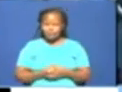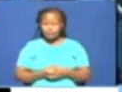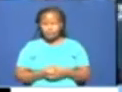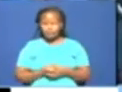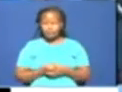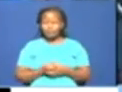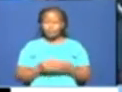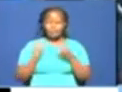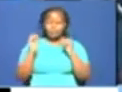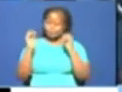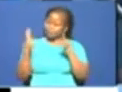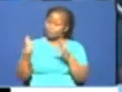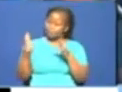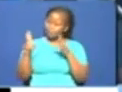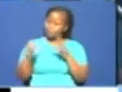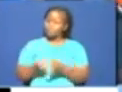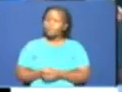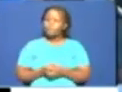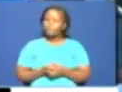Haya.